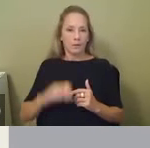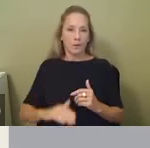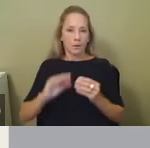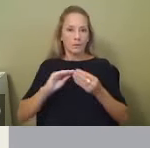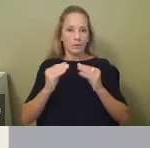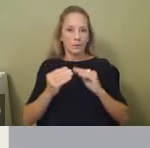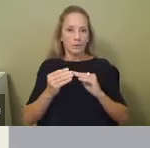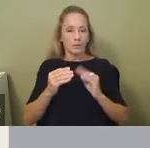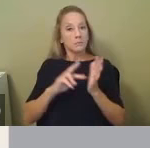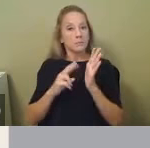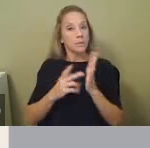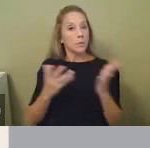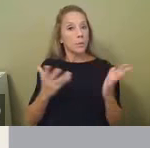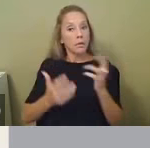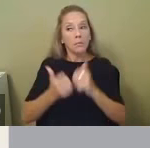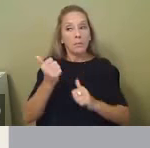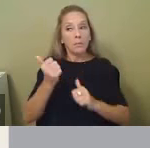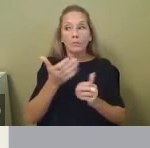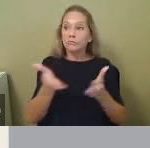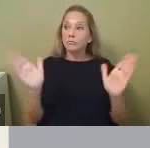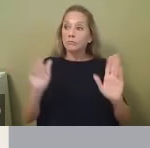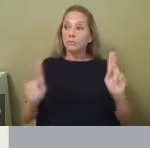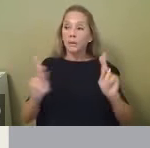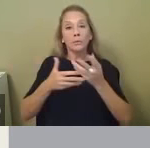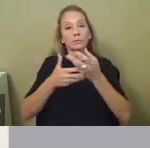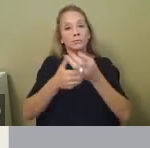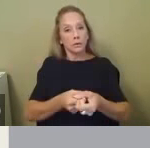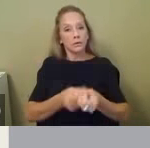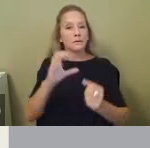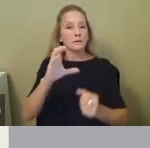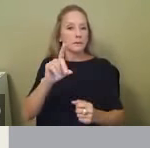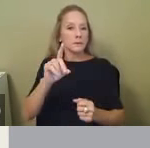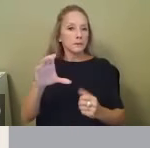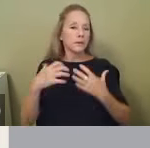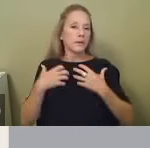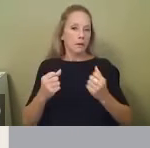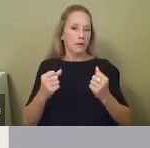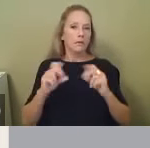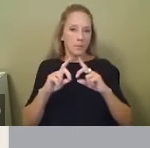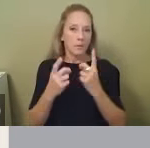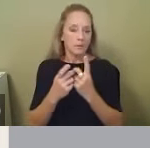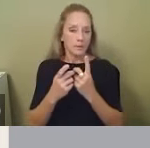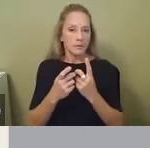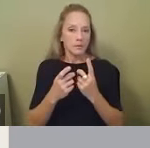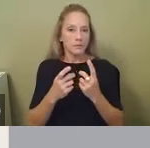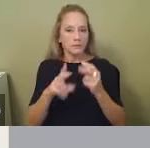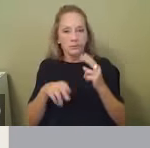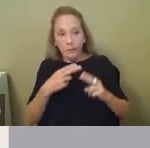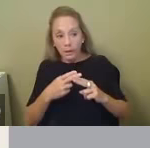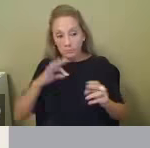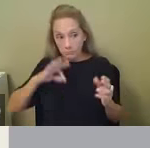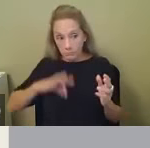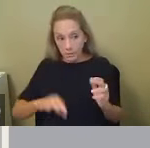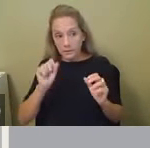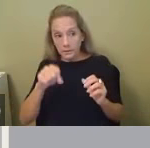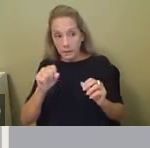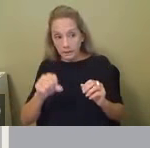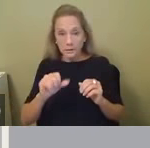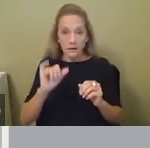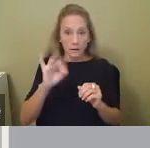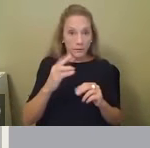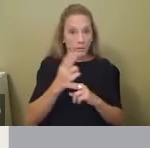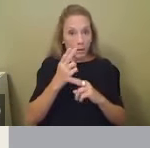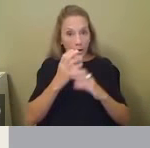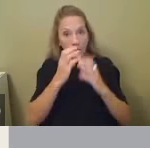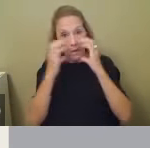state actually do trust health departments to give them advice on the benefits of wearing a face covering. And then just the second question that I'll bring